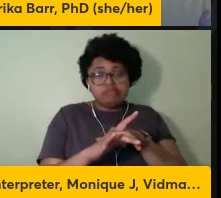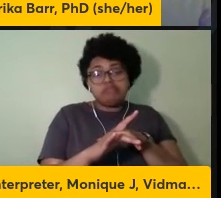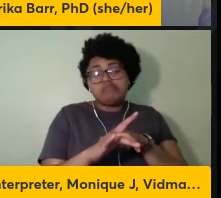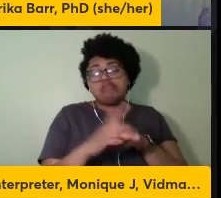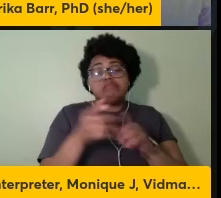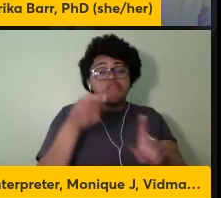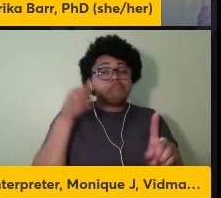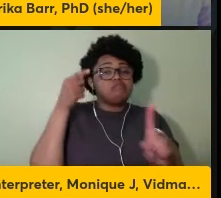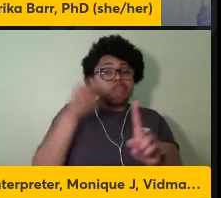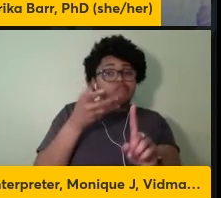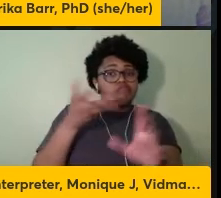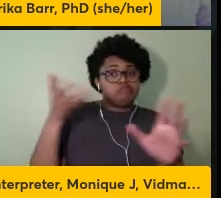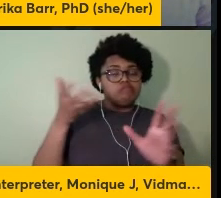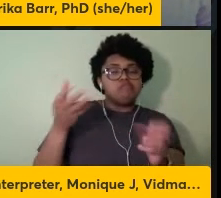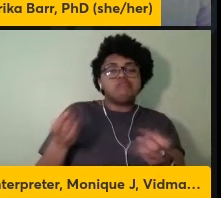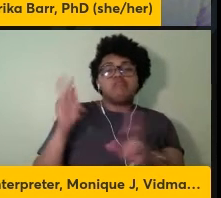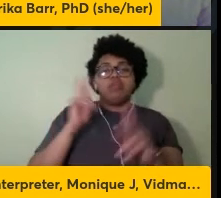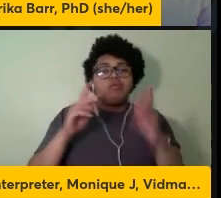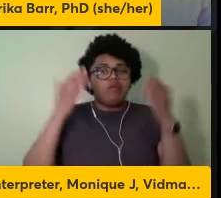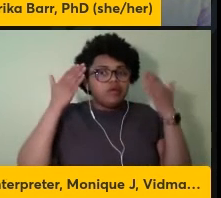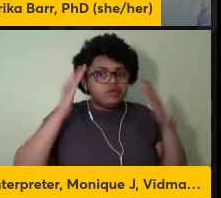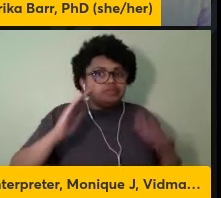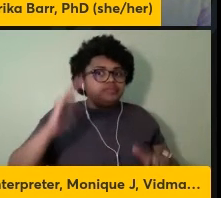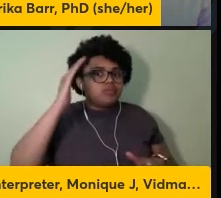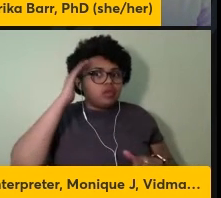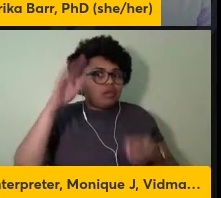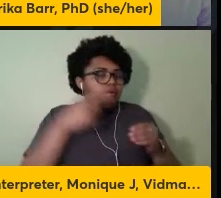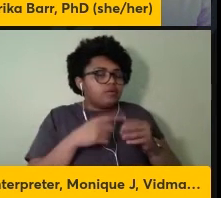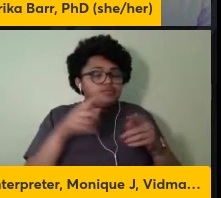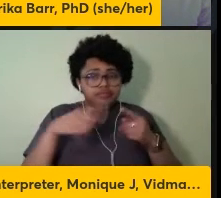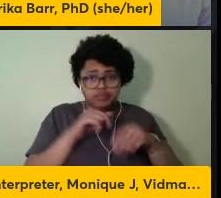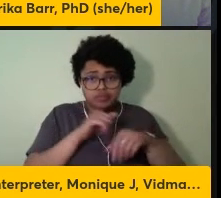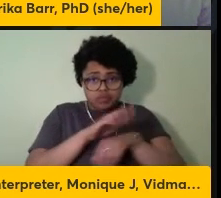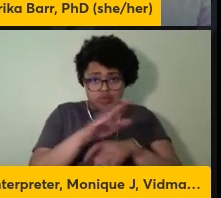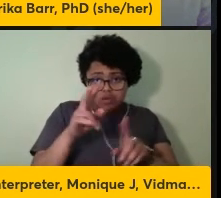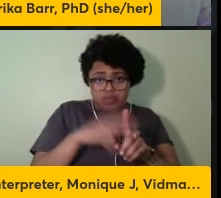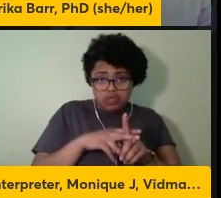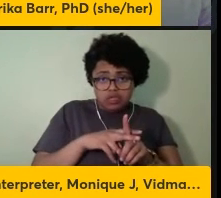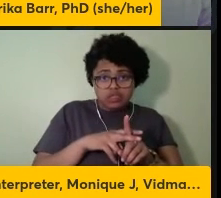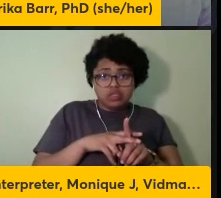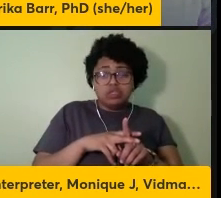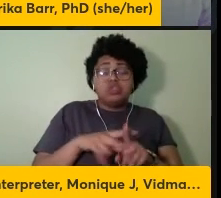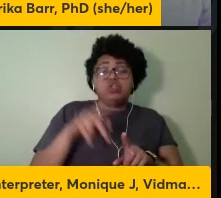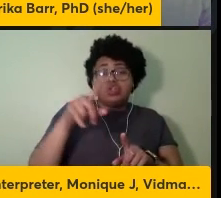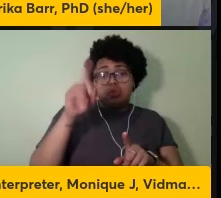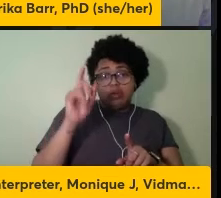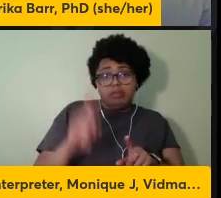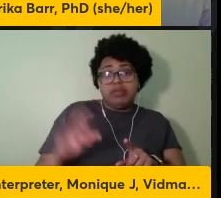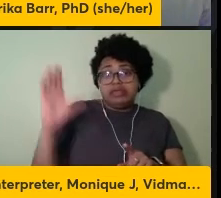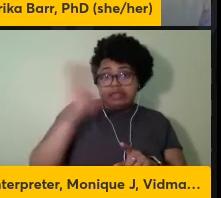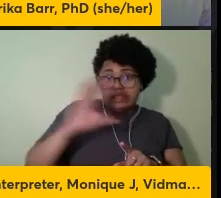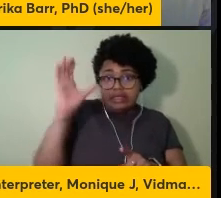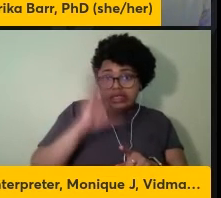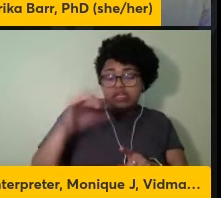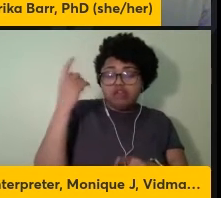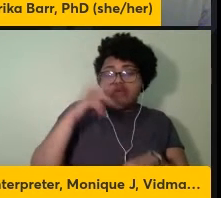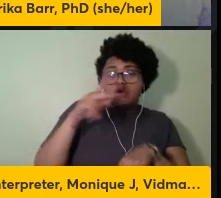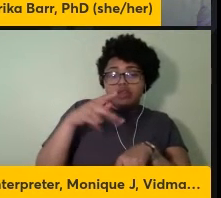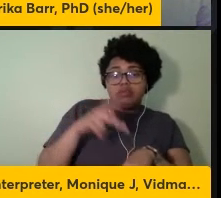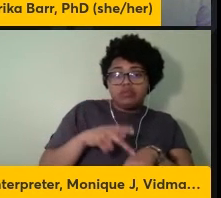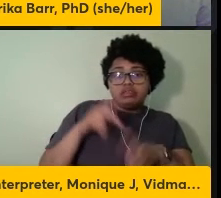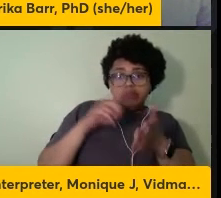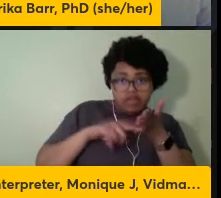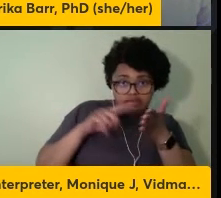main thing that a lot of people are not unaware of is that once you submit your application, you must seek out these principal